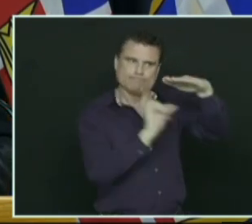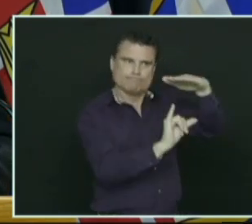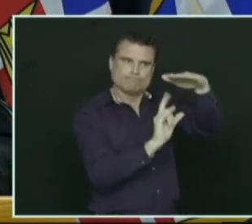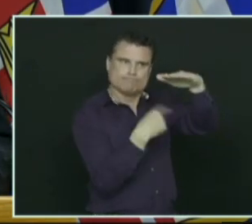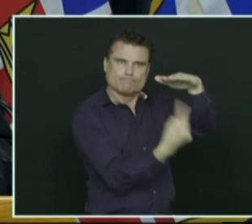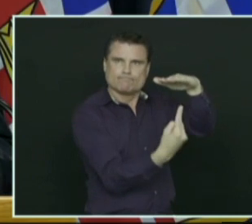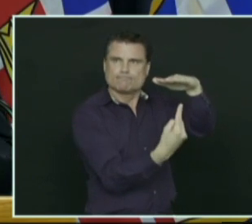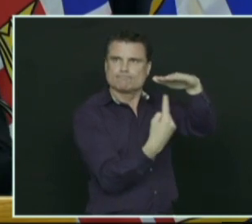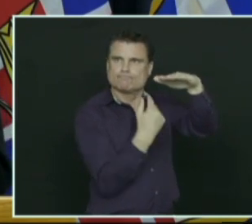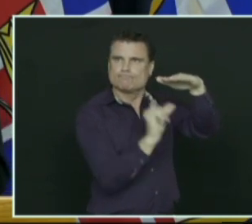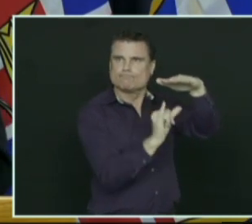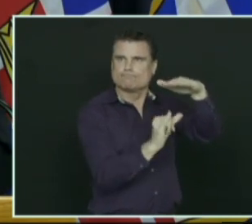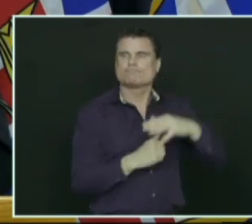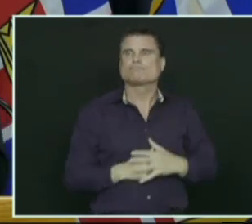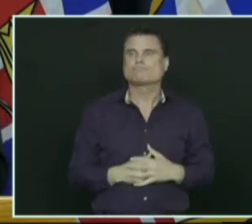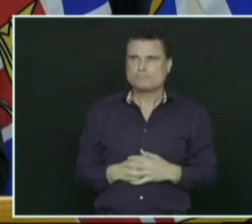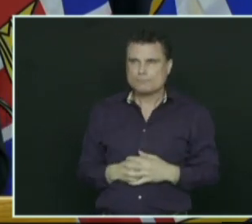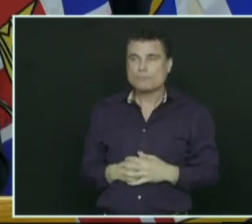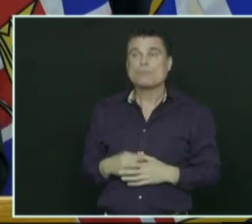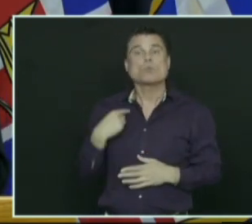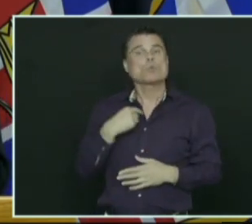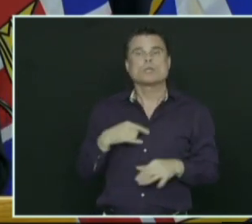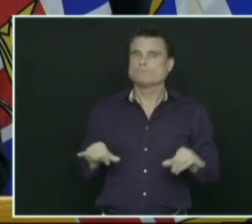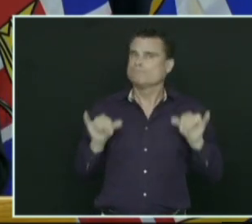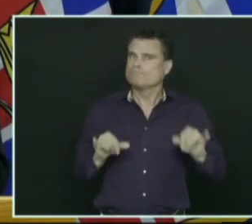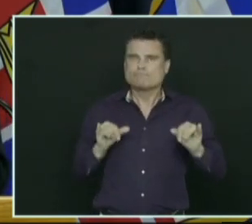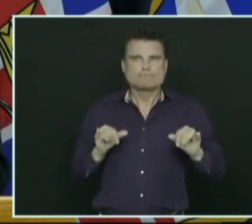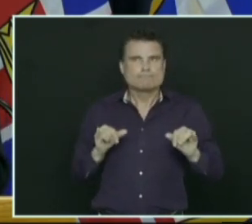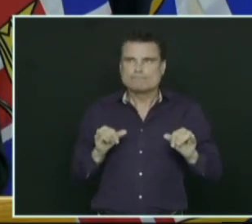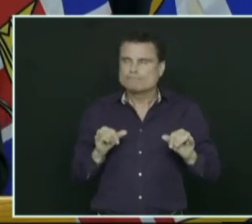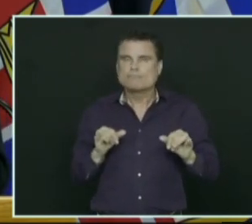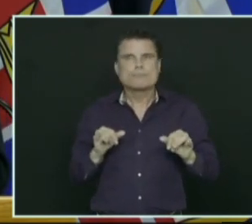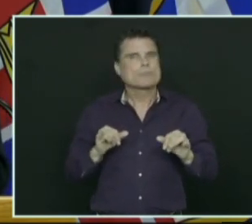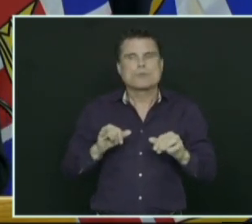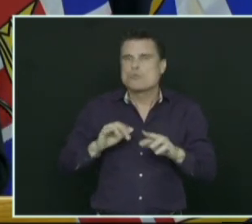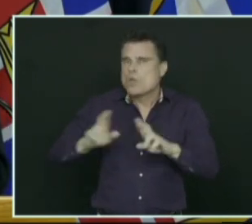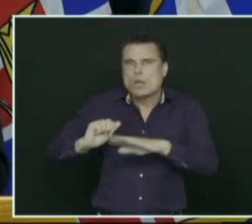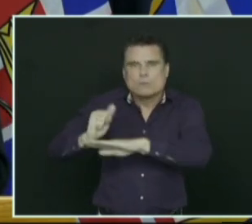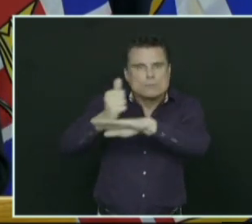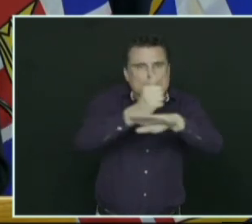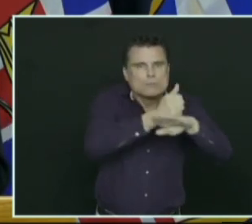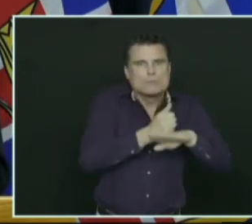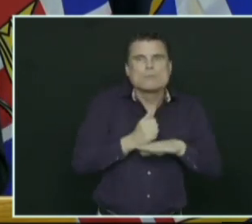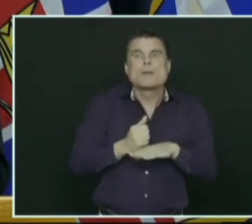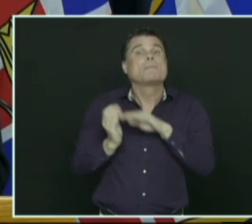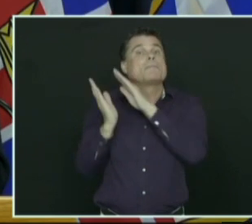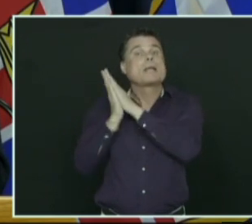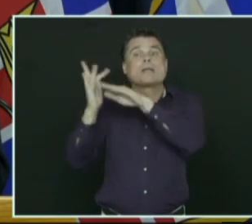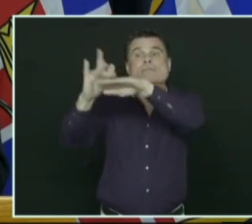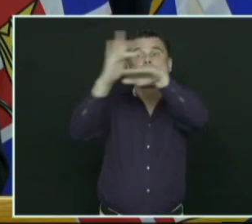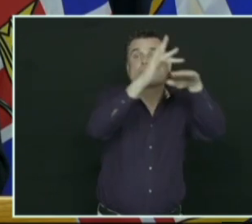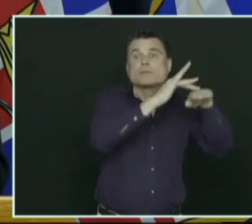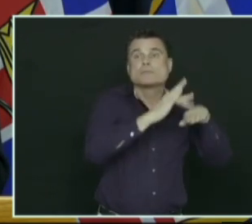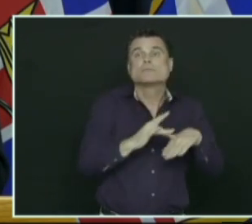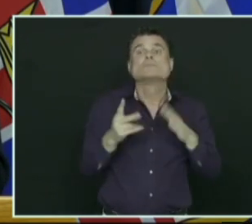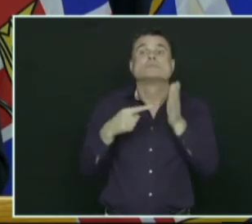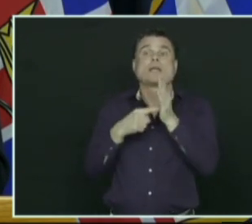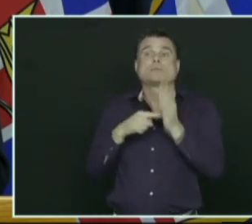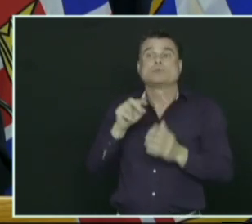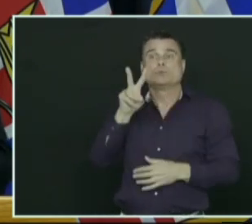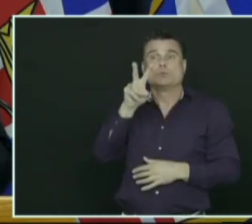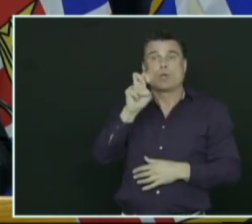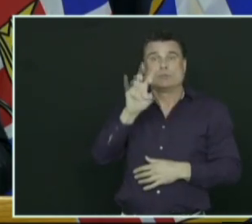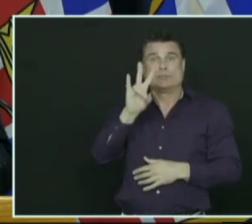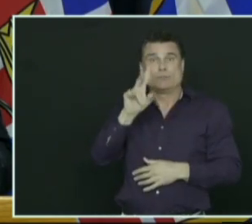14,633, which is 92% less. On the Horseshoe Bay to Langdale route, last